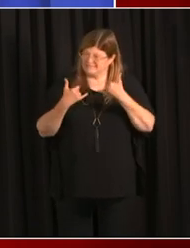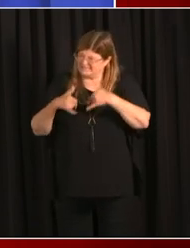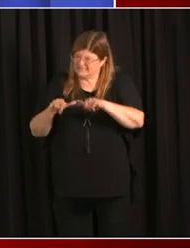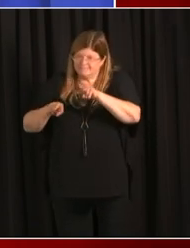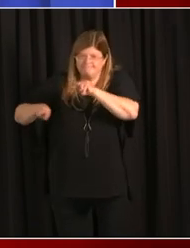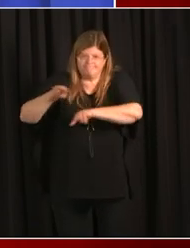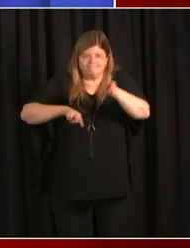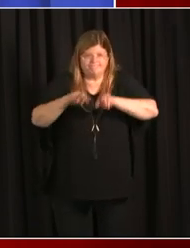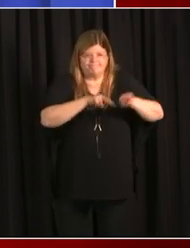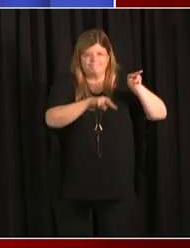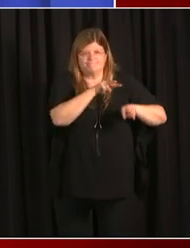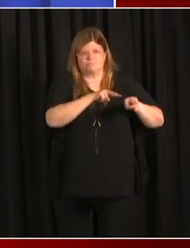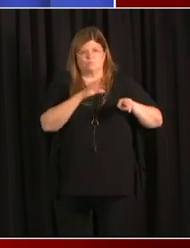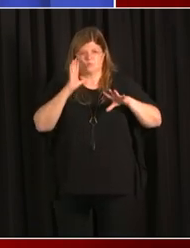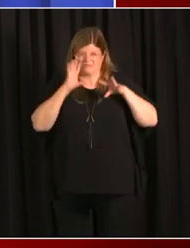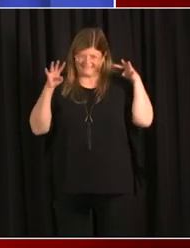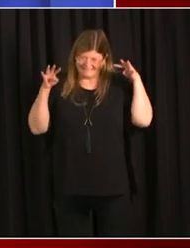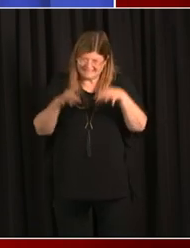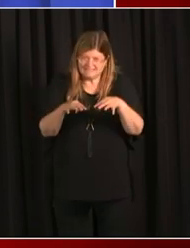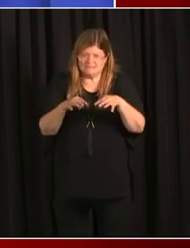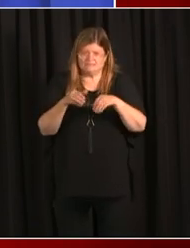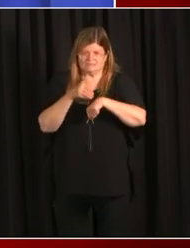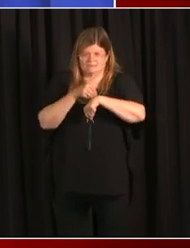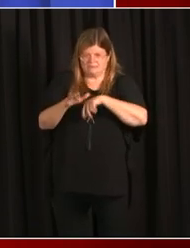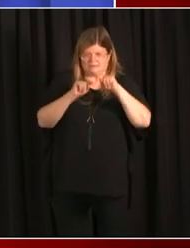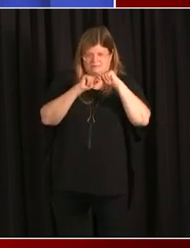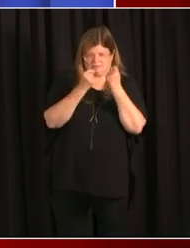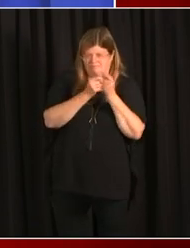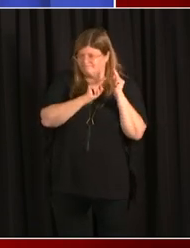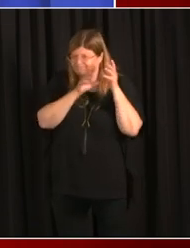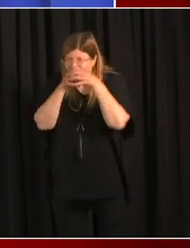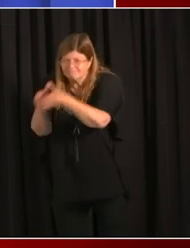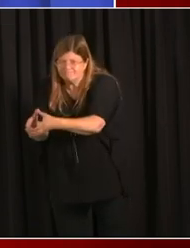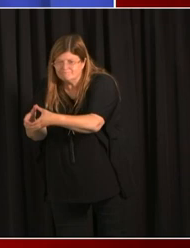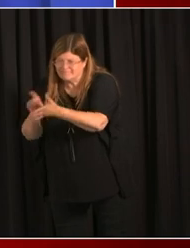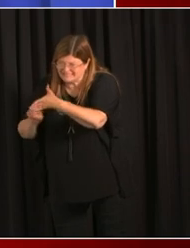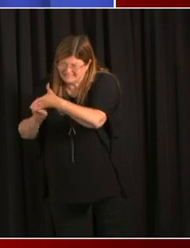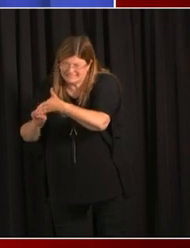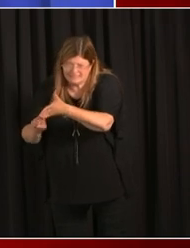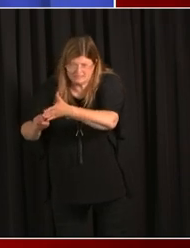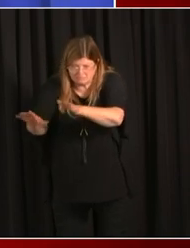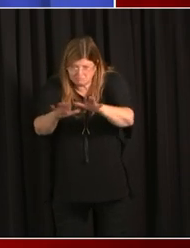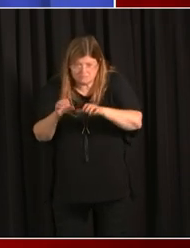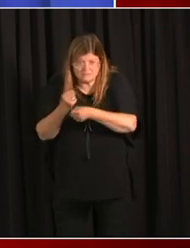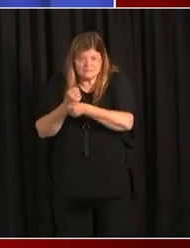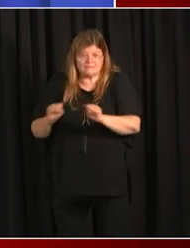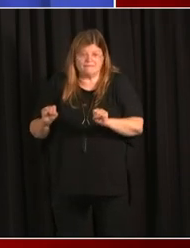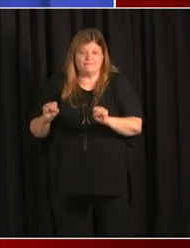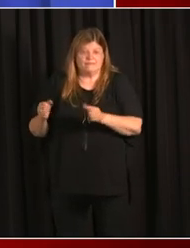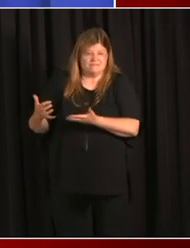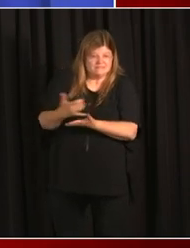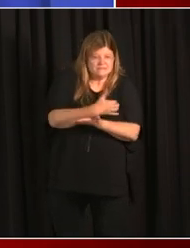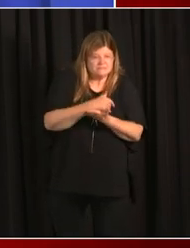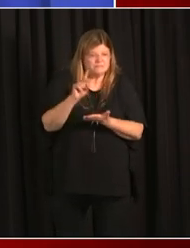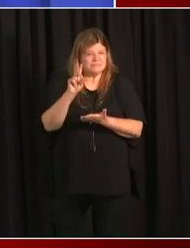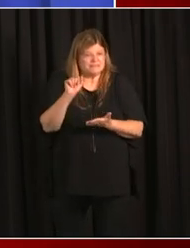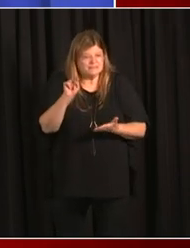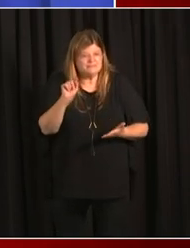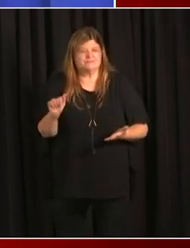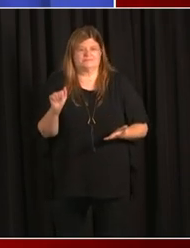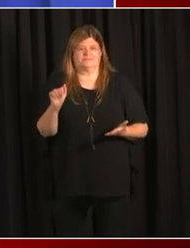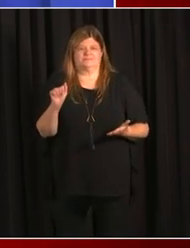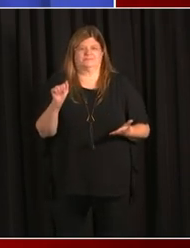1 cases of infection at any of those facilities. In the particular case that you are referring